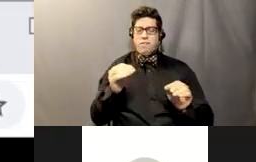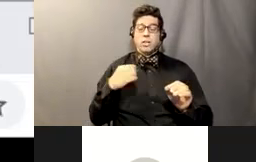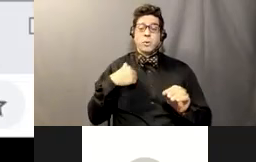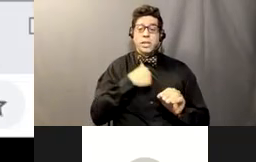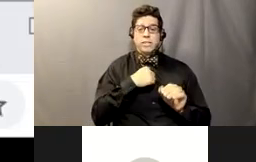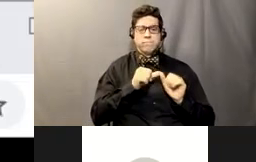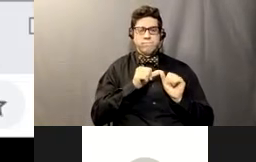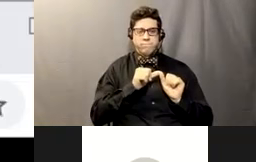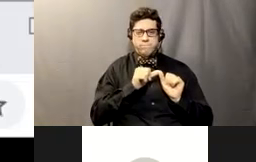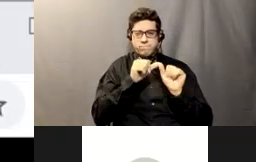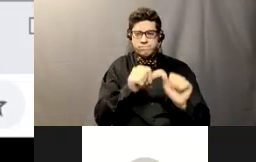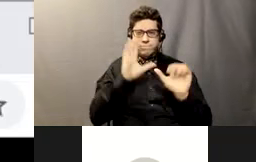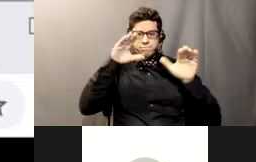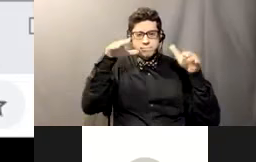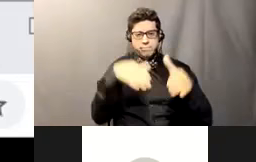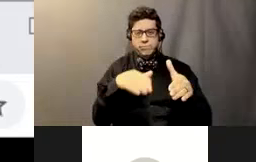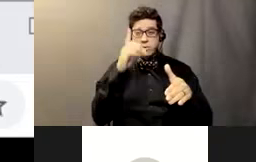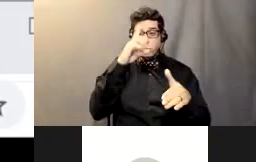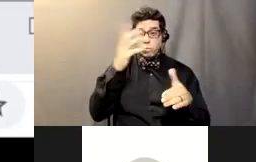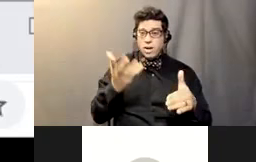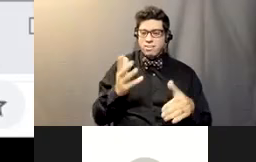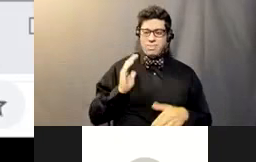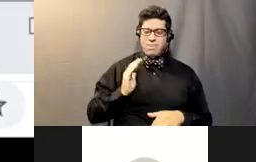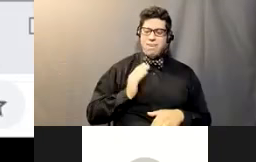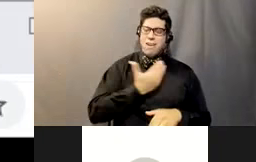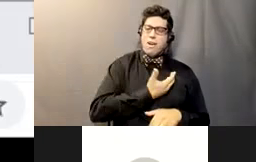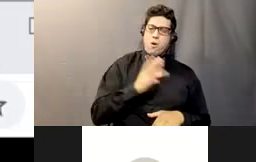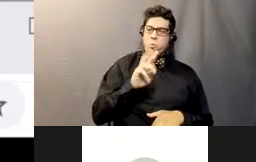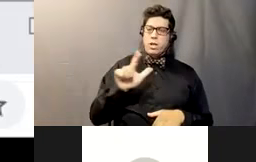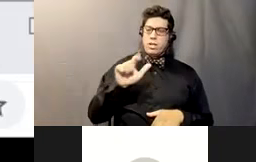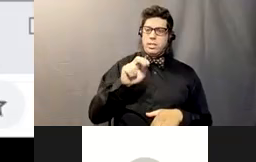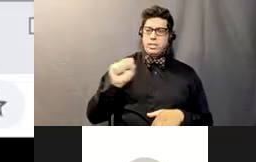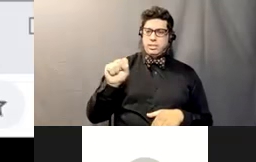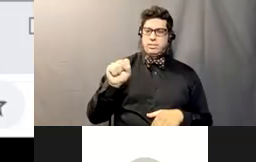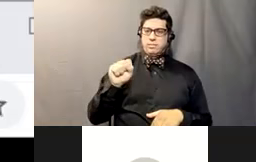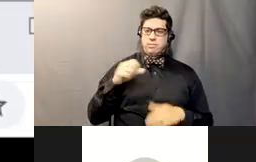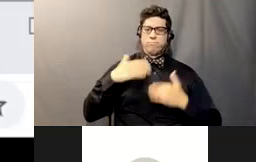to focus in on our wellness as we move forward.